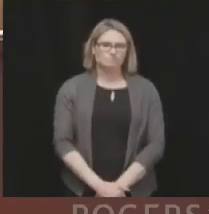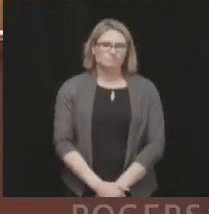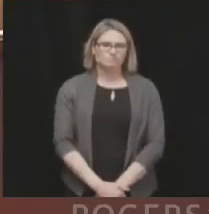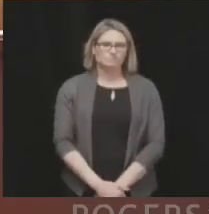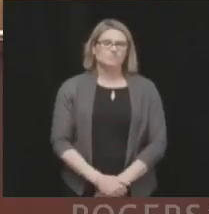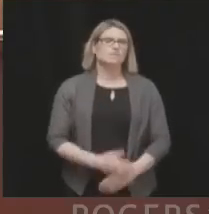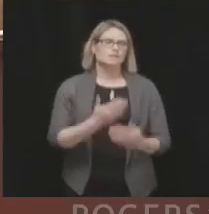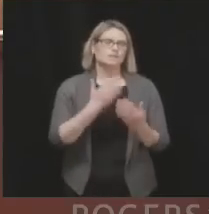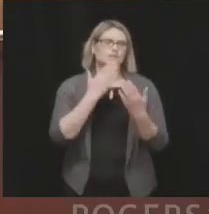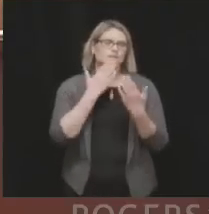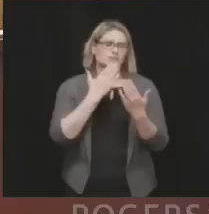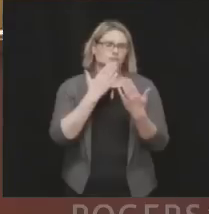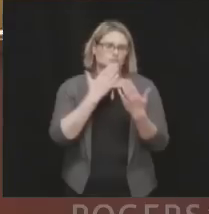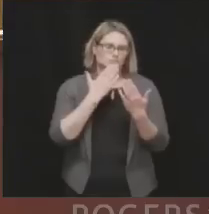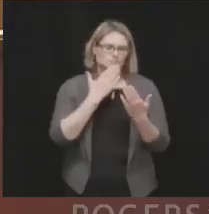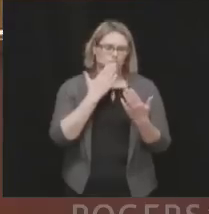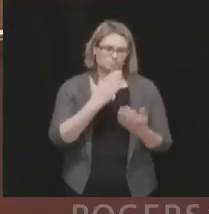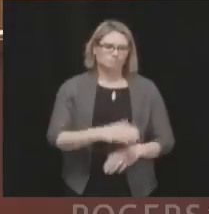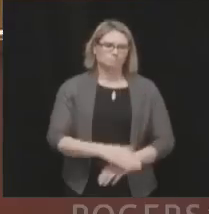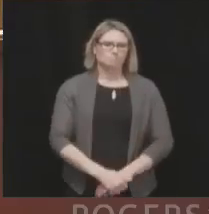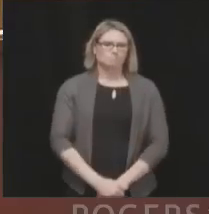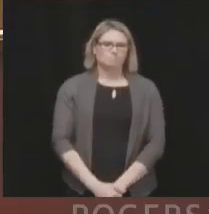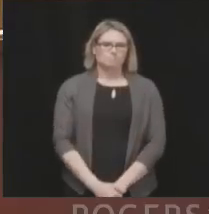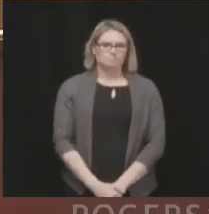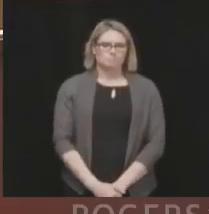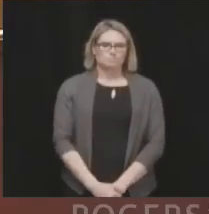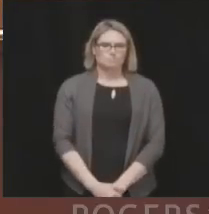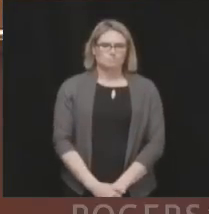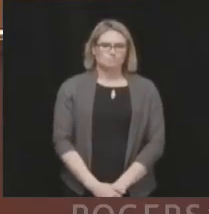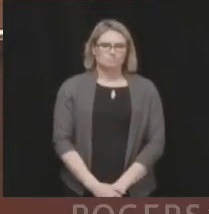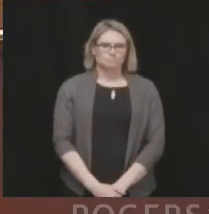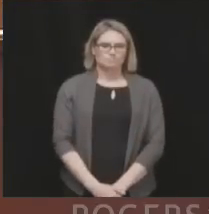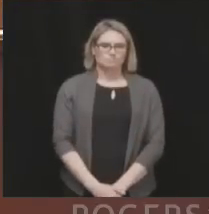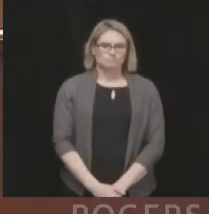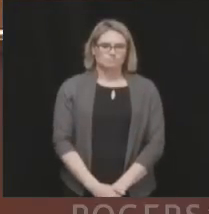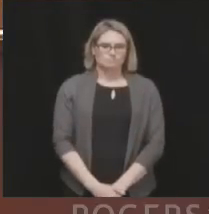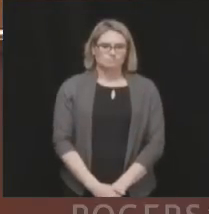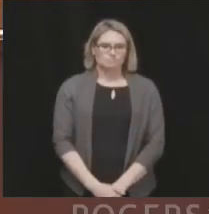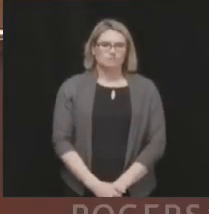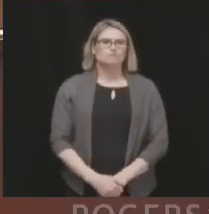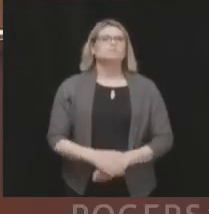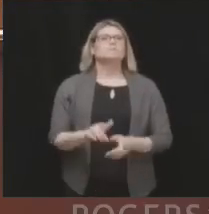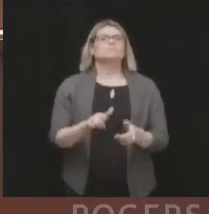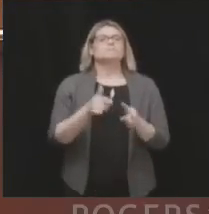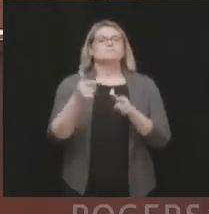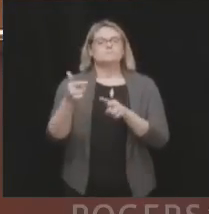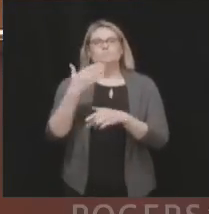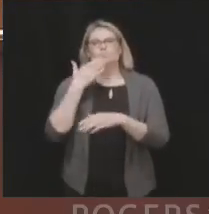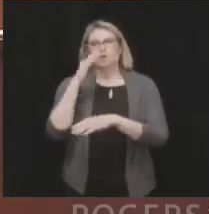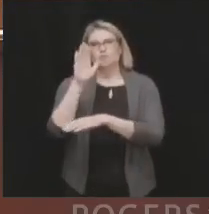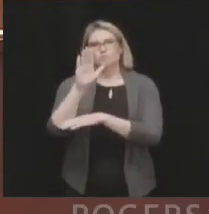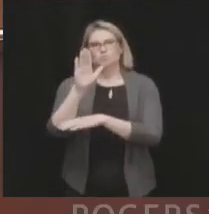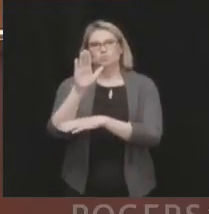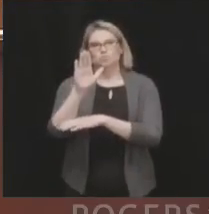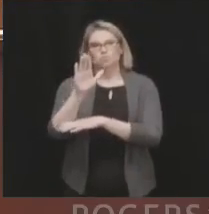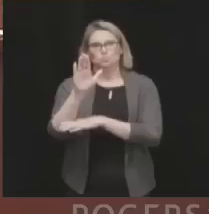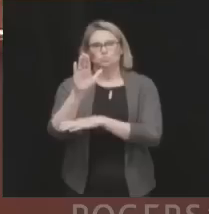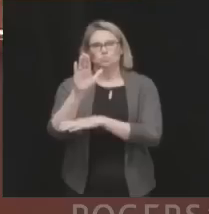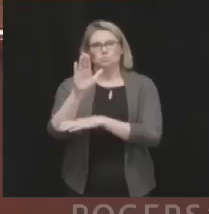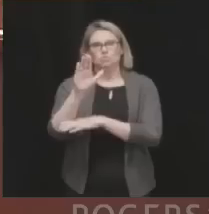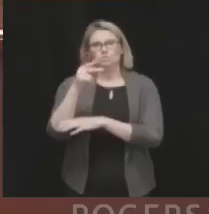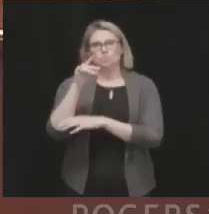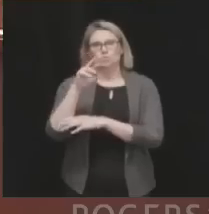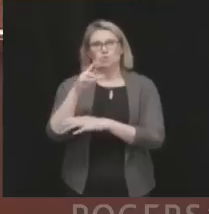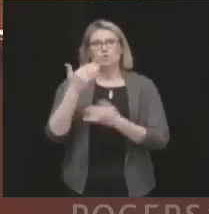Scotia. Our hearts are with the people of our neighboring province as they grieve, not just today, but in the days to come.